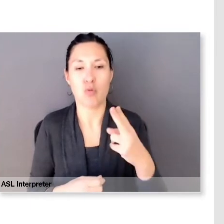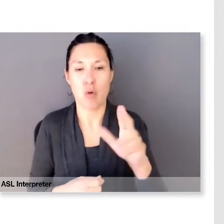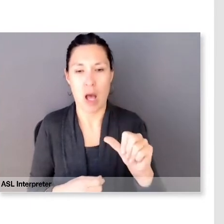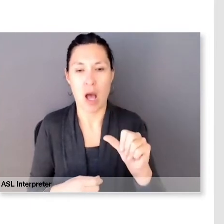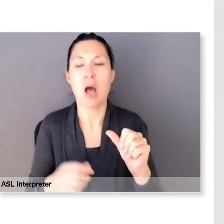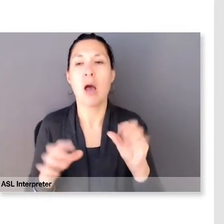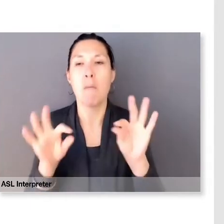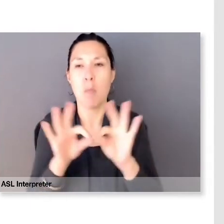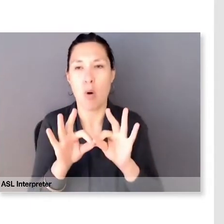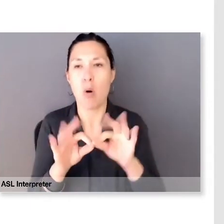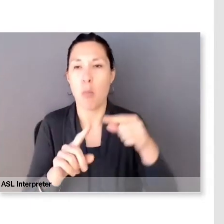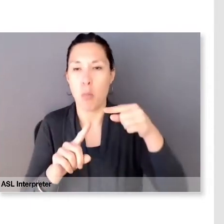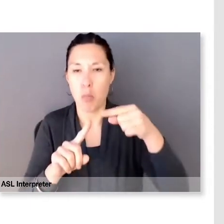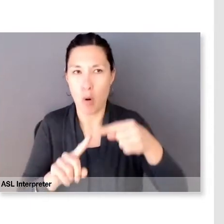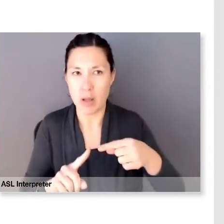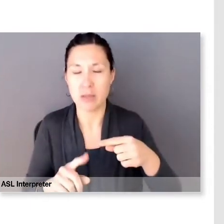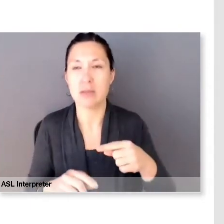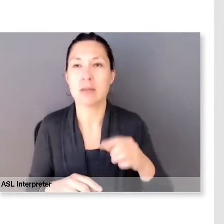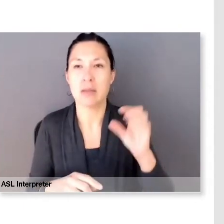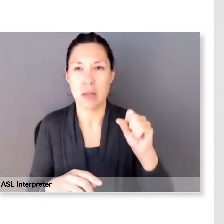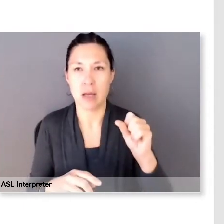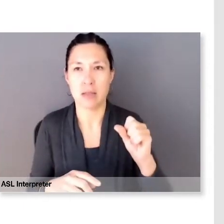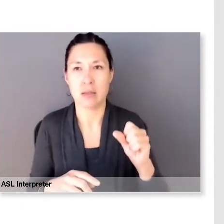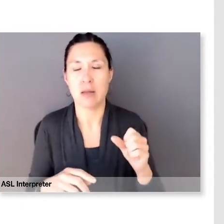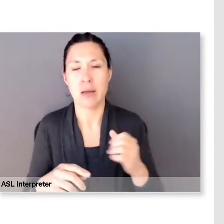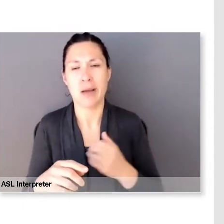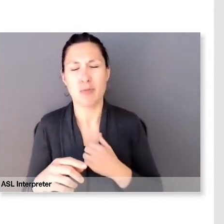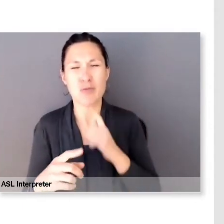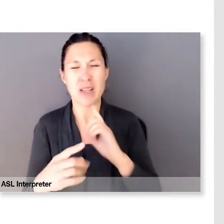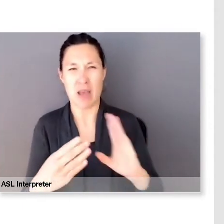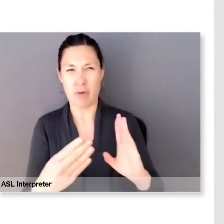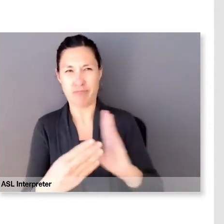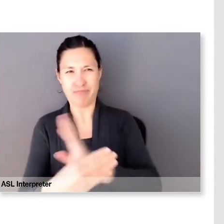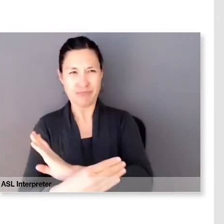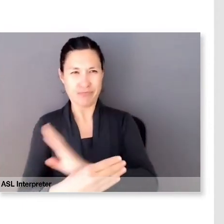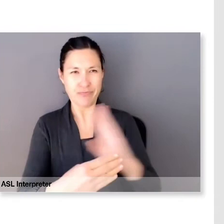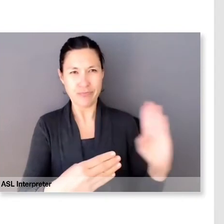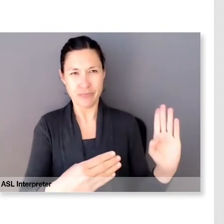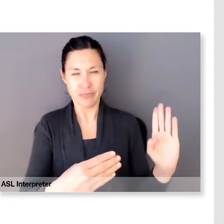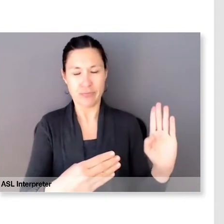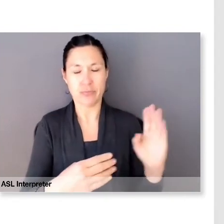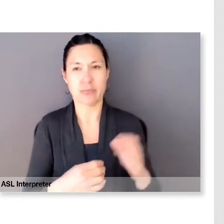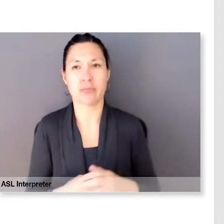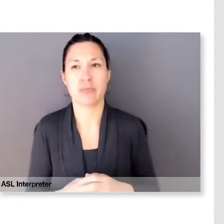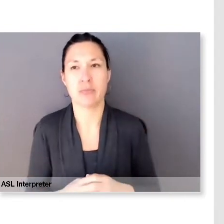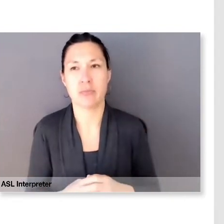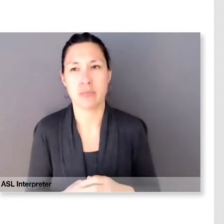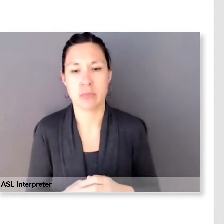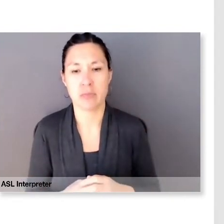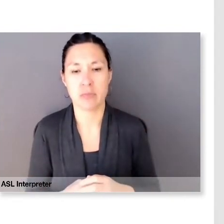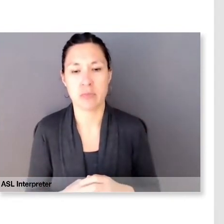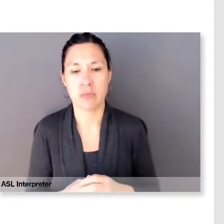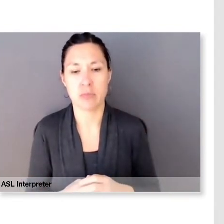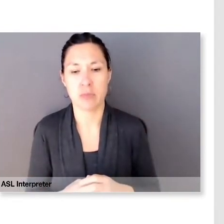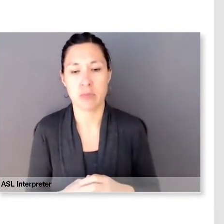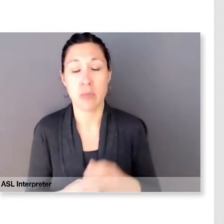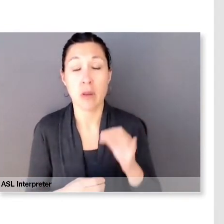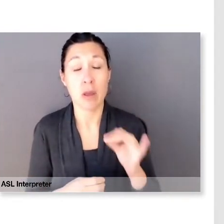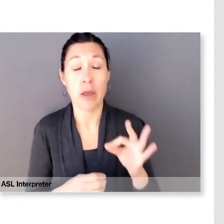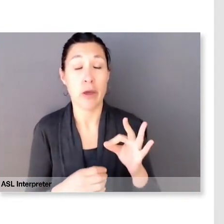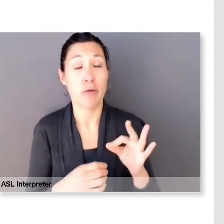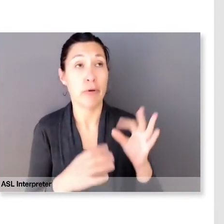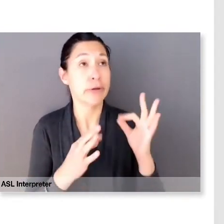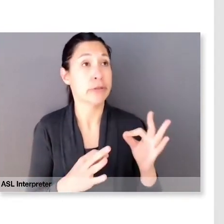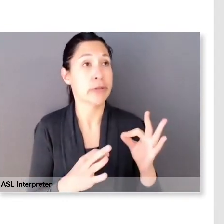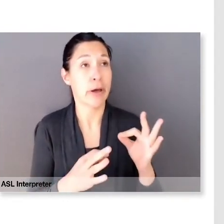is this kind of continuum where obviously not paying attention to things poses these problems,